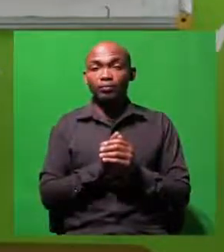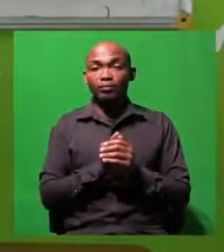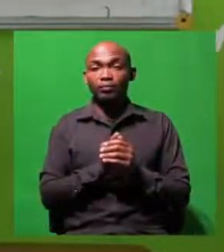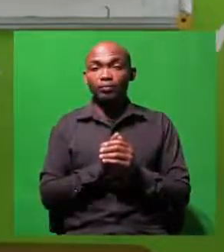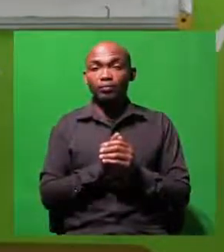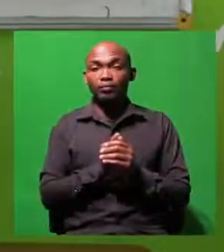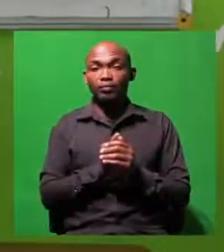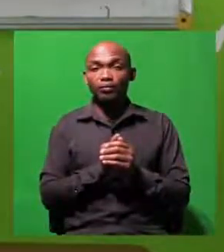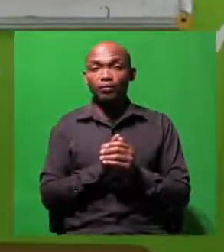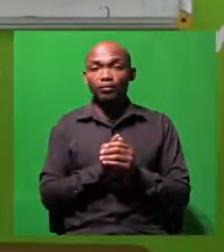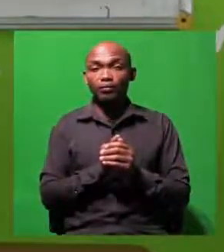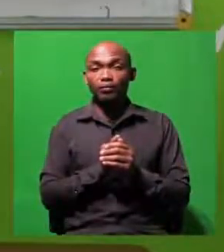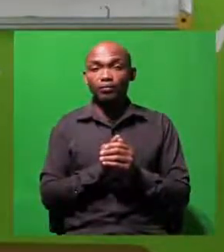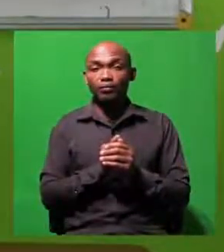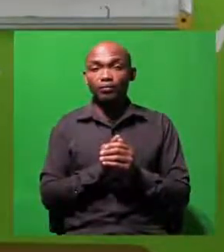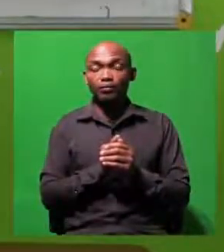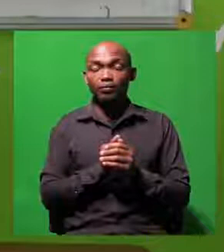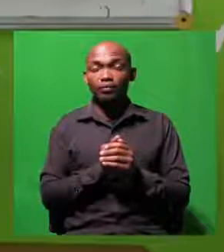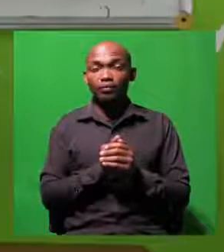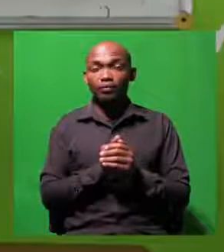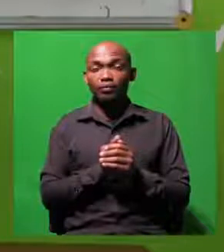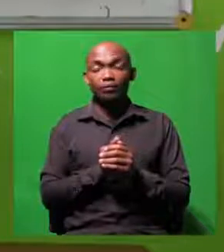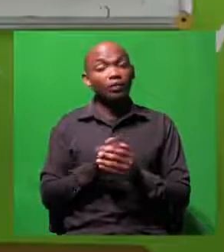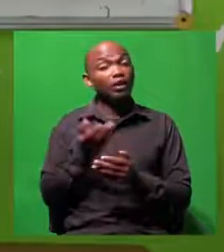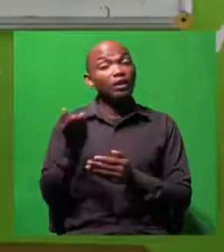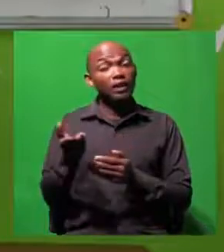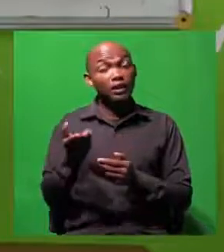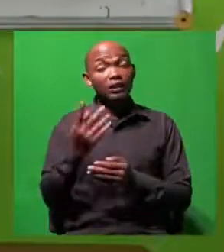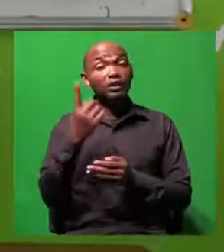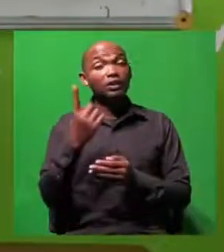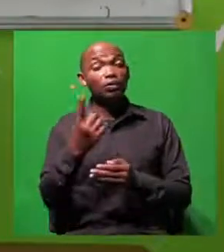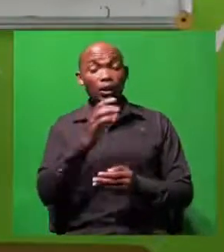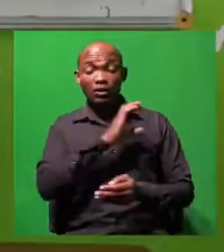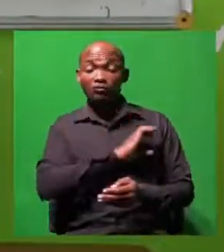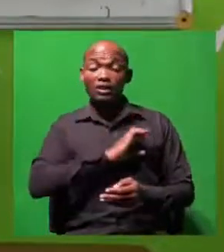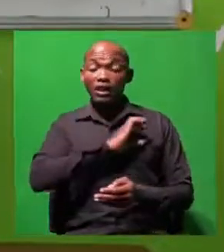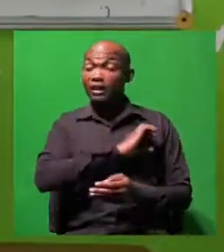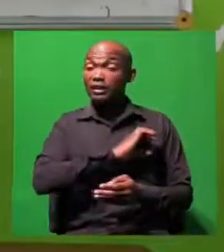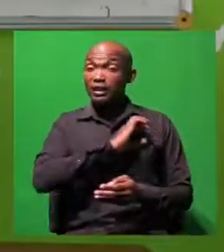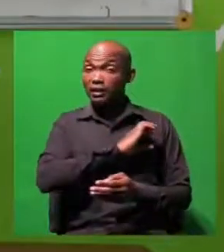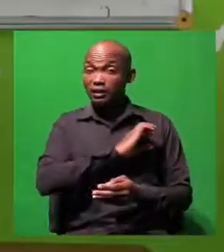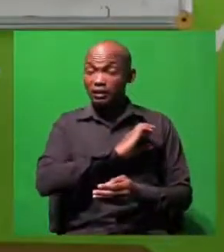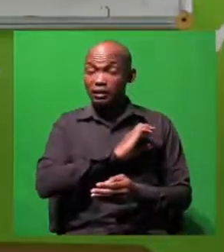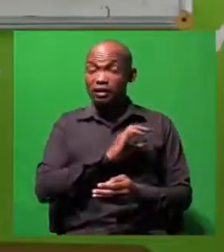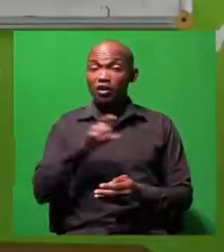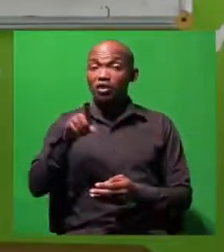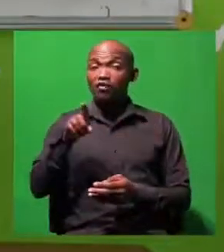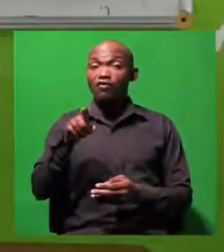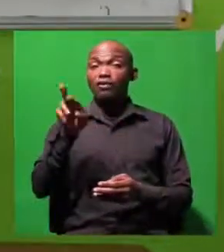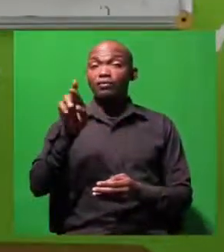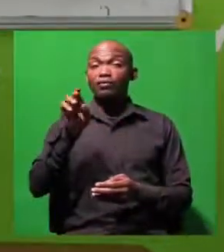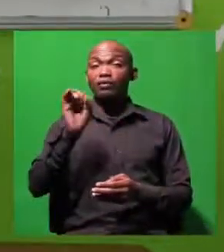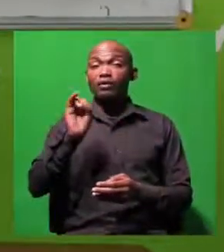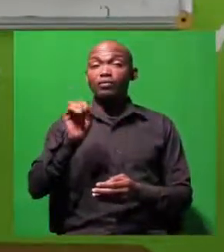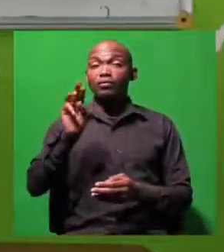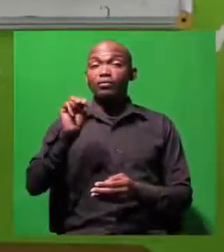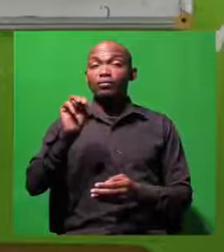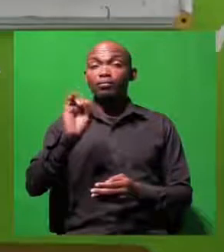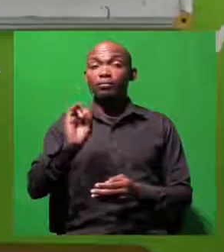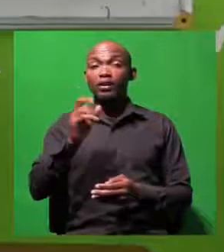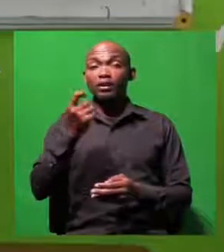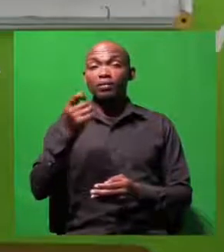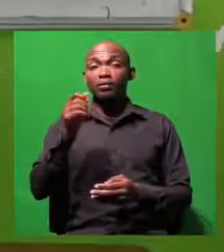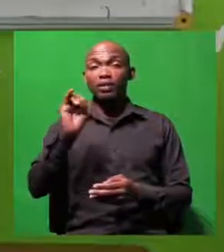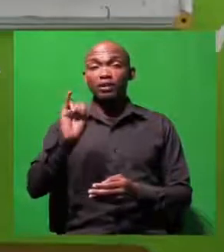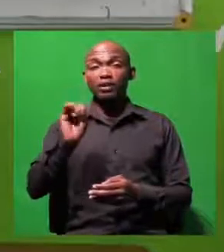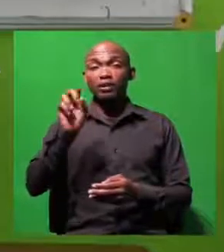Communal ownership of major means of production. This is one of the characteristics